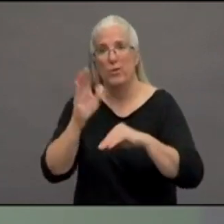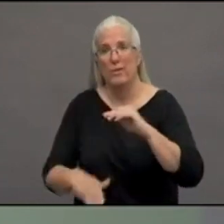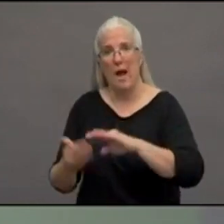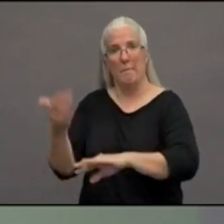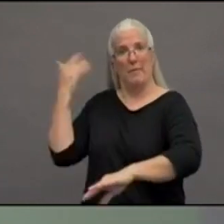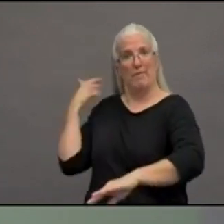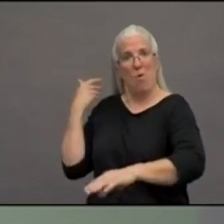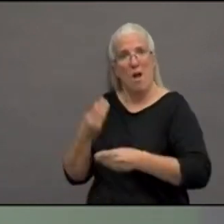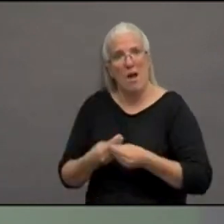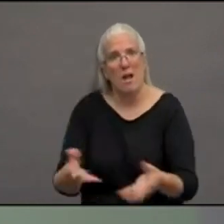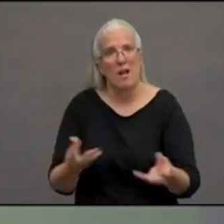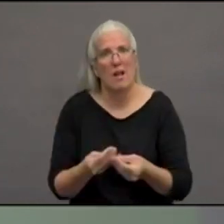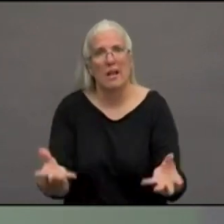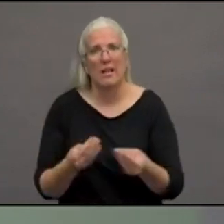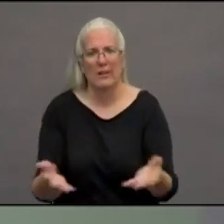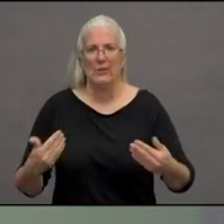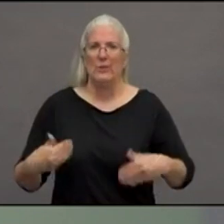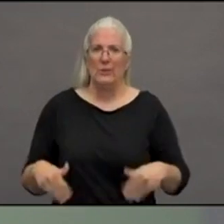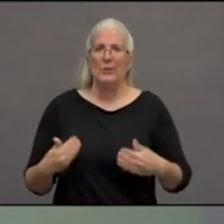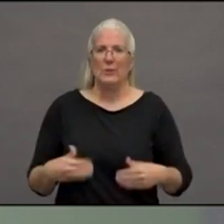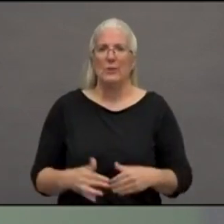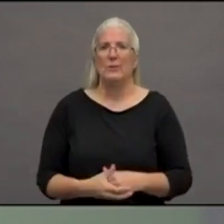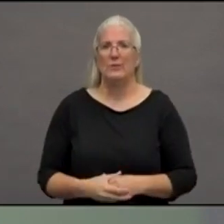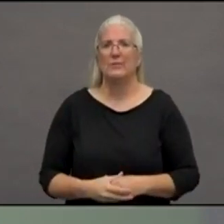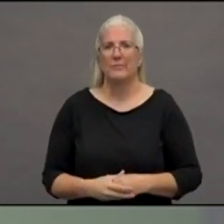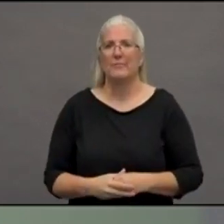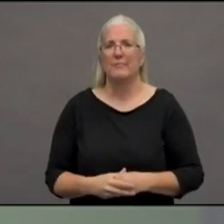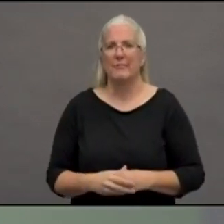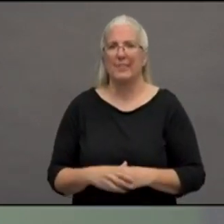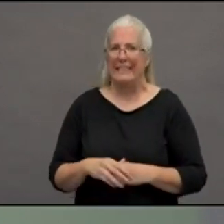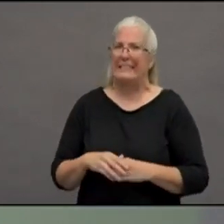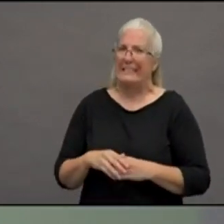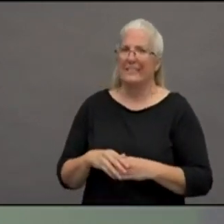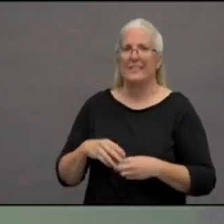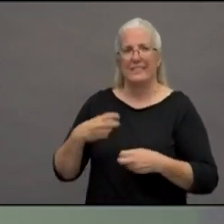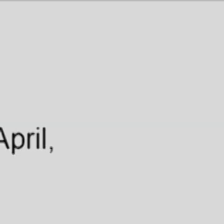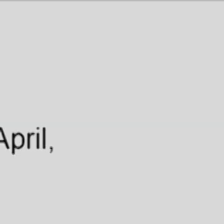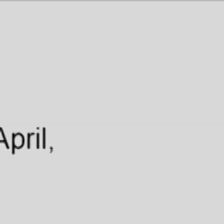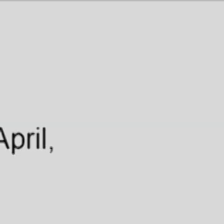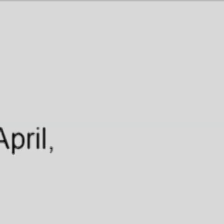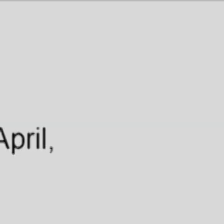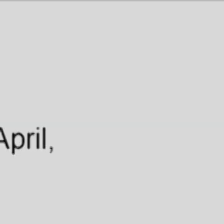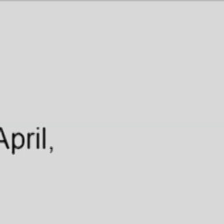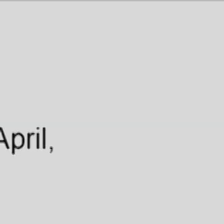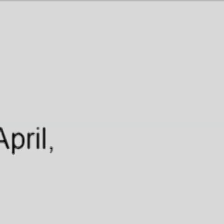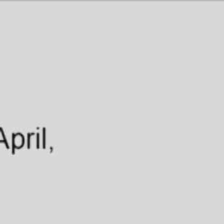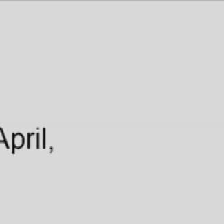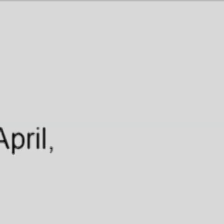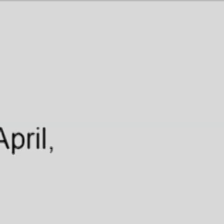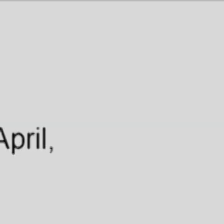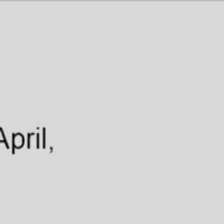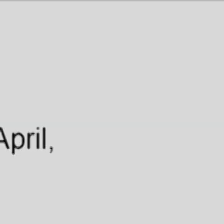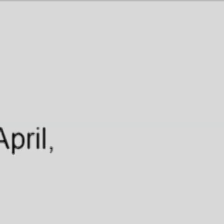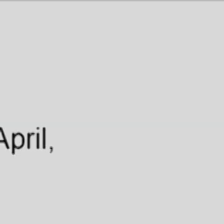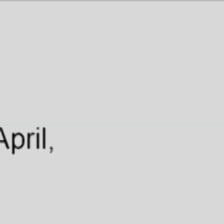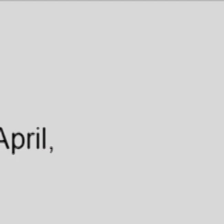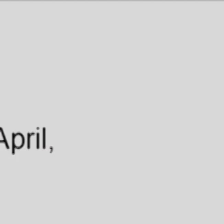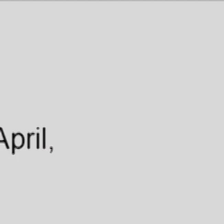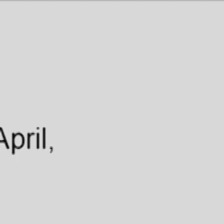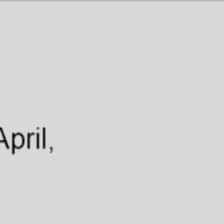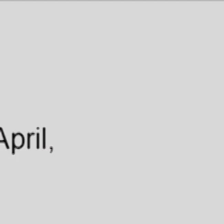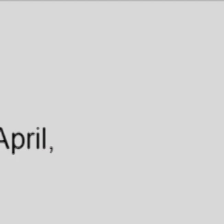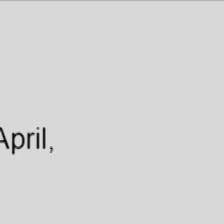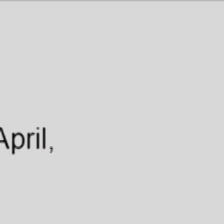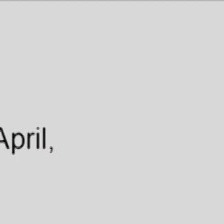but thankfully we have some resources available to help. Yeah, it's great to hear that we do have resources to help folks in need. So we know here in the county